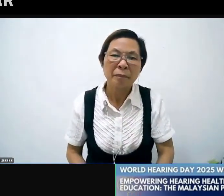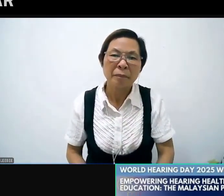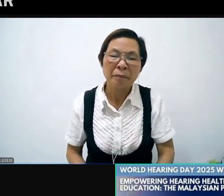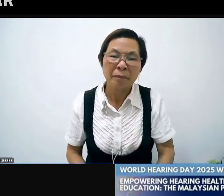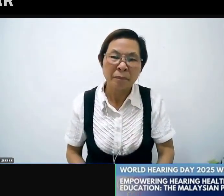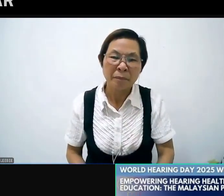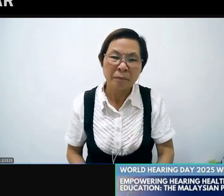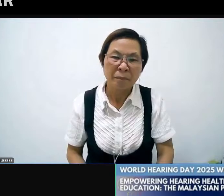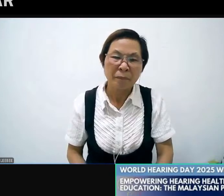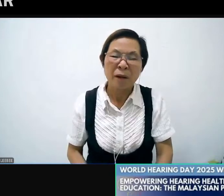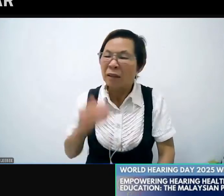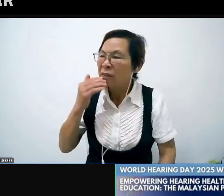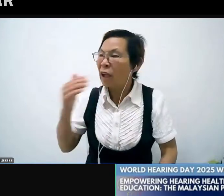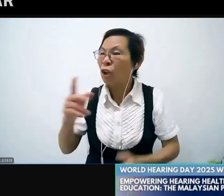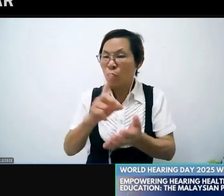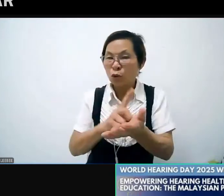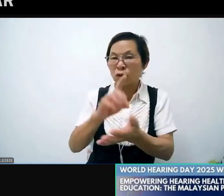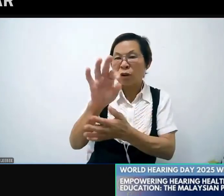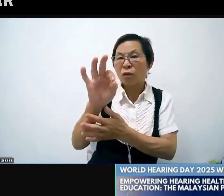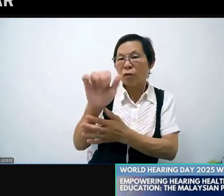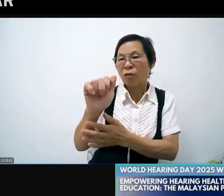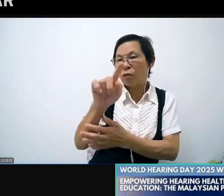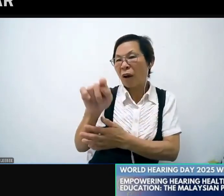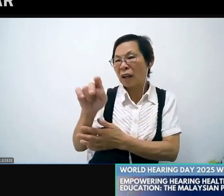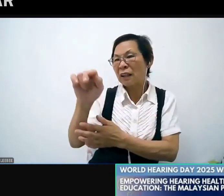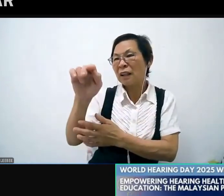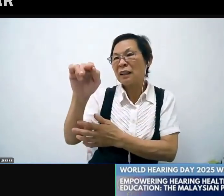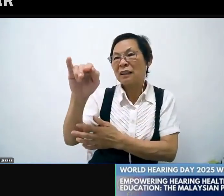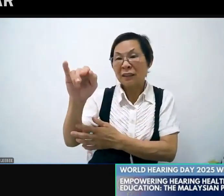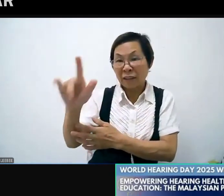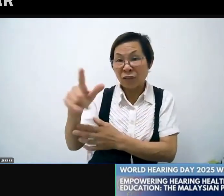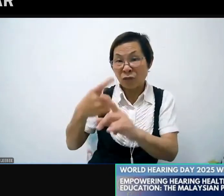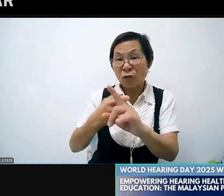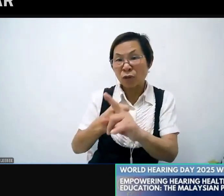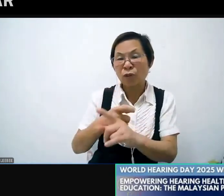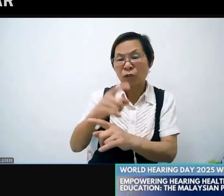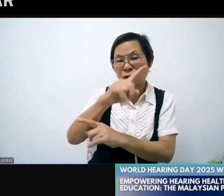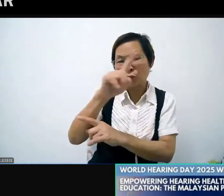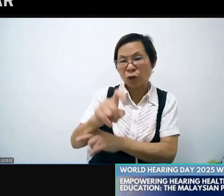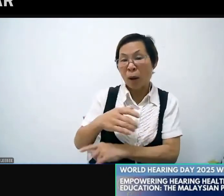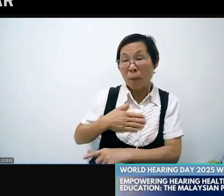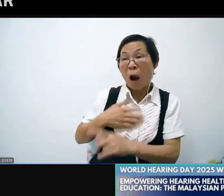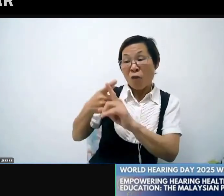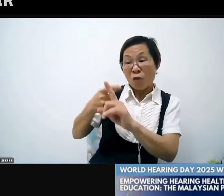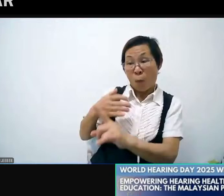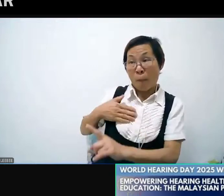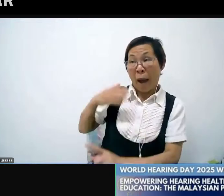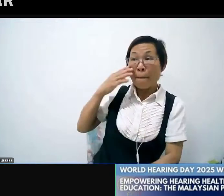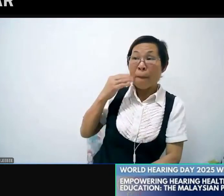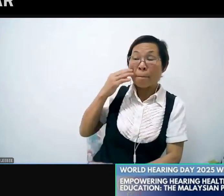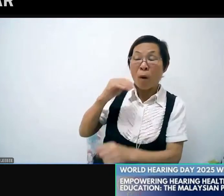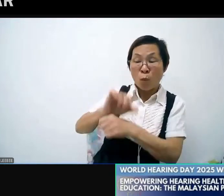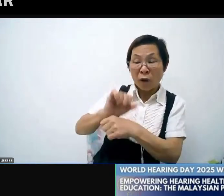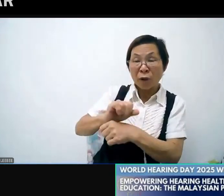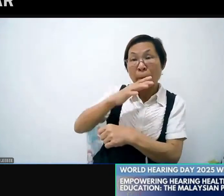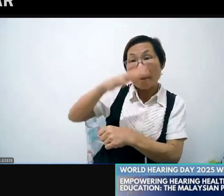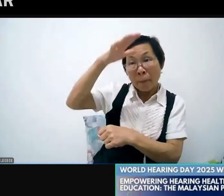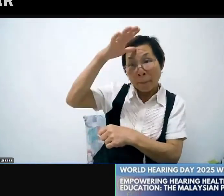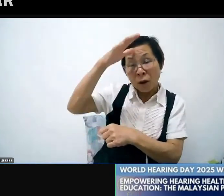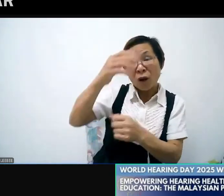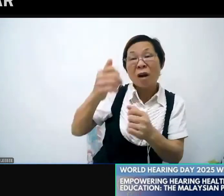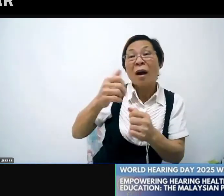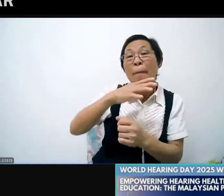Yeah, thank you, Dr. Fazil, for the question. Okay, through my clinical experience working with parents of children with hearing